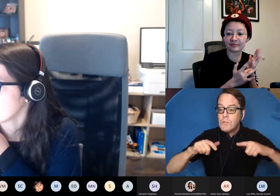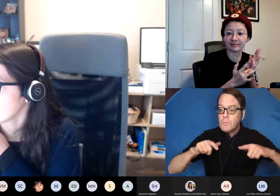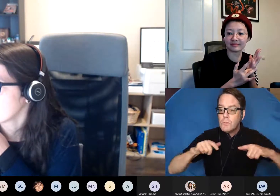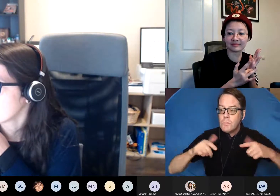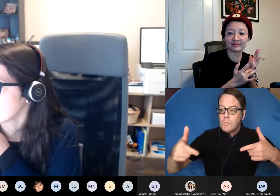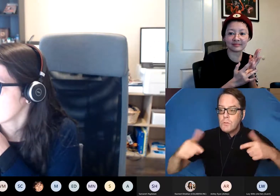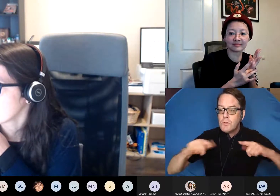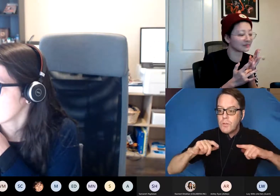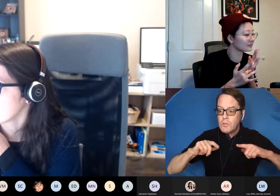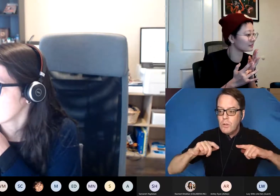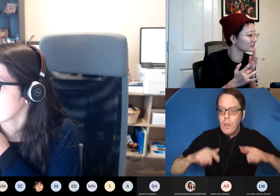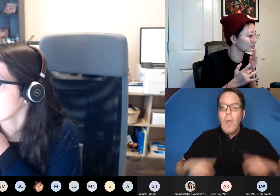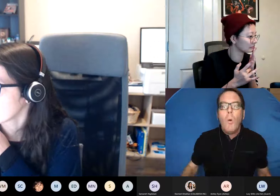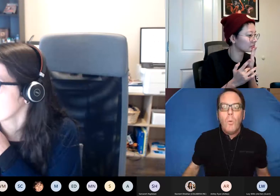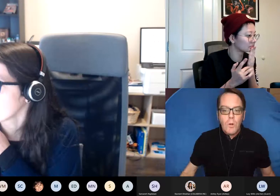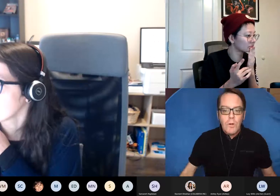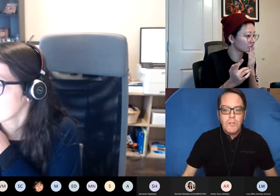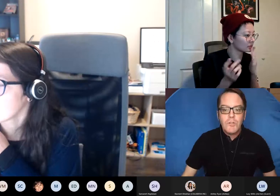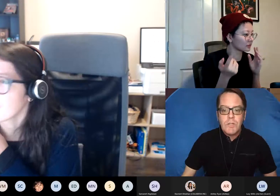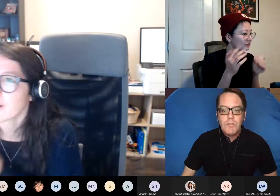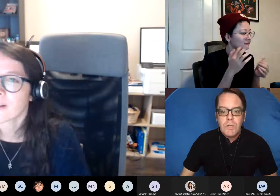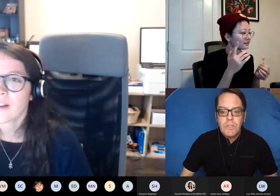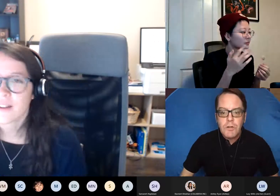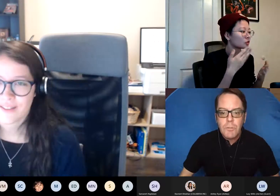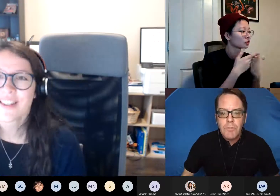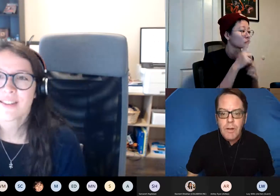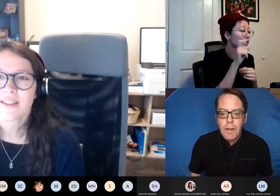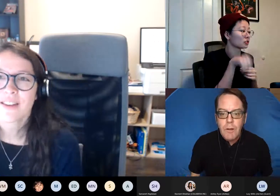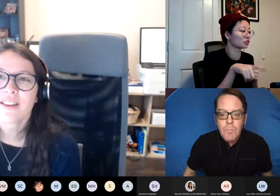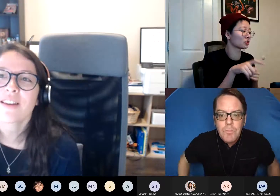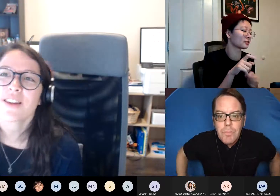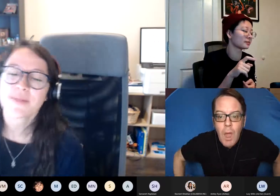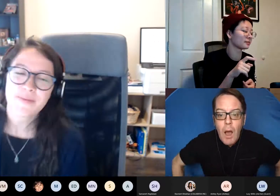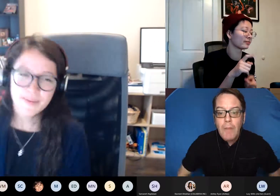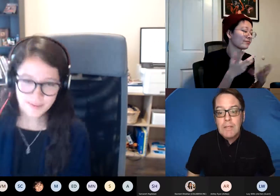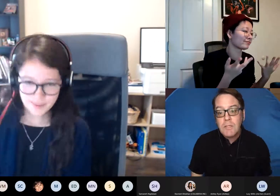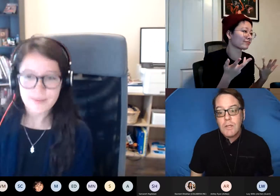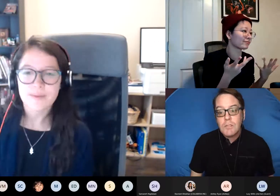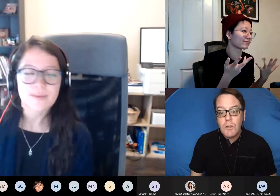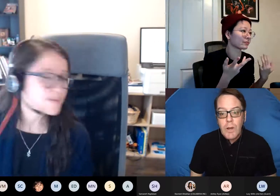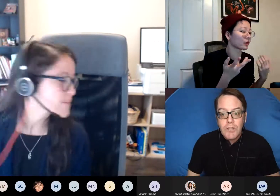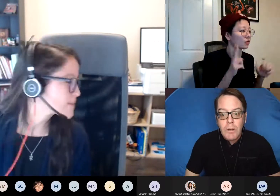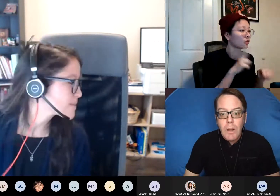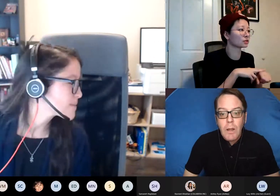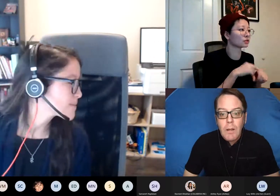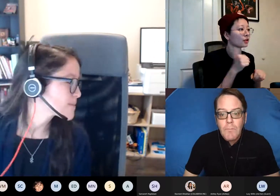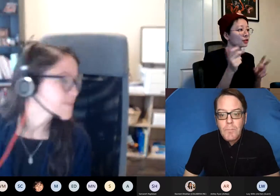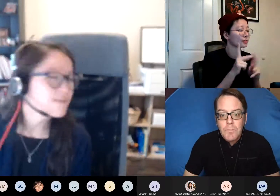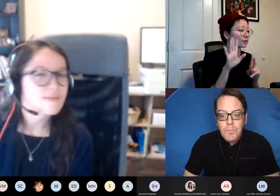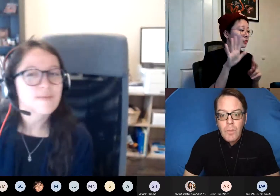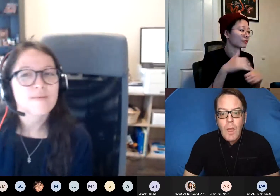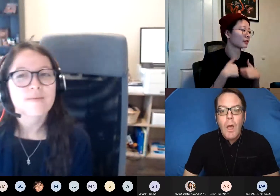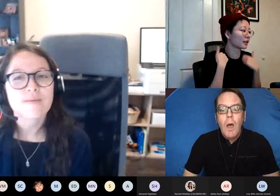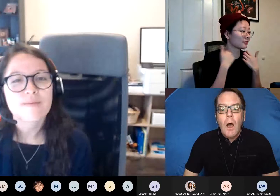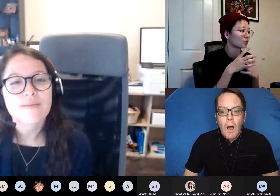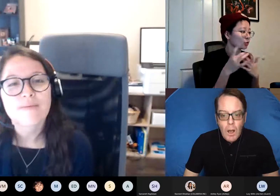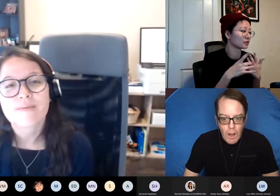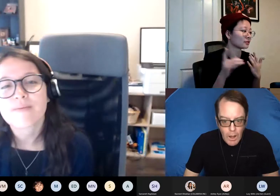Do we need to switch? We're going to switch voice interpreting right now. That's an excellent question.